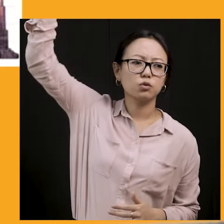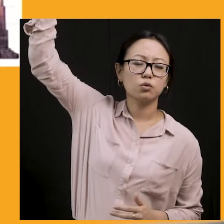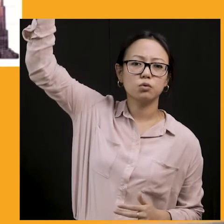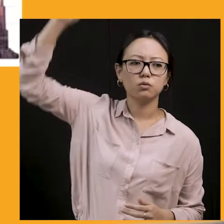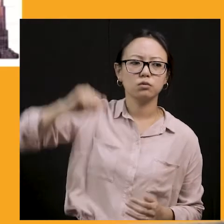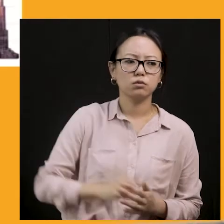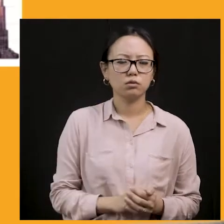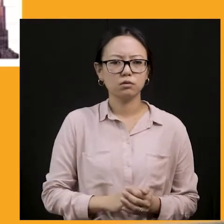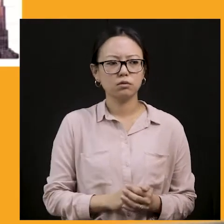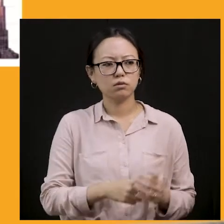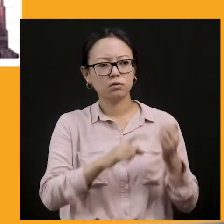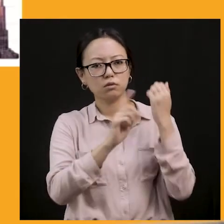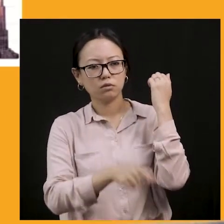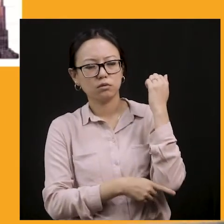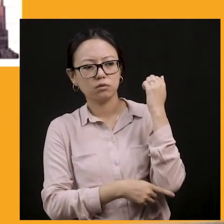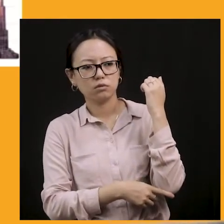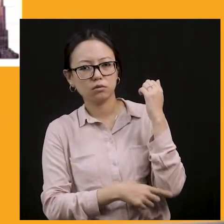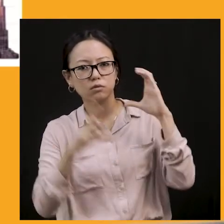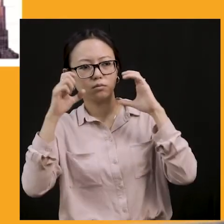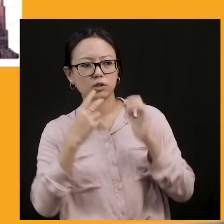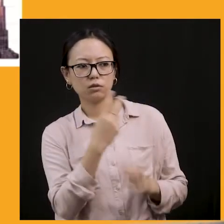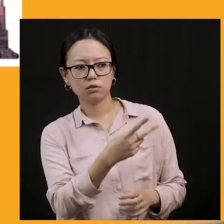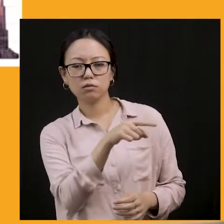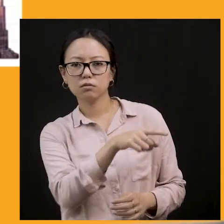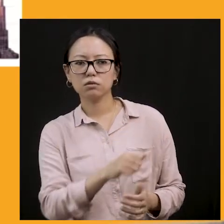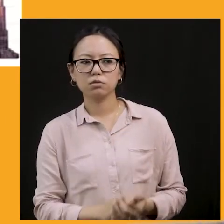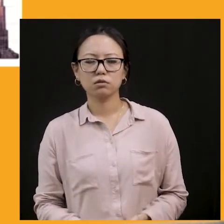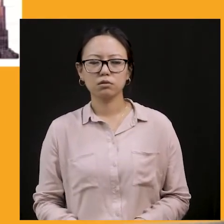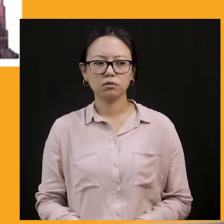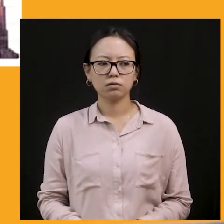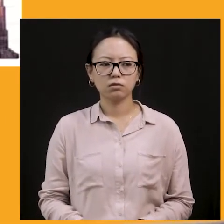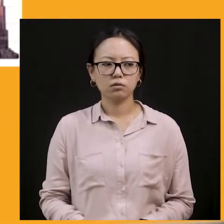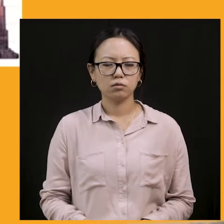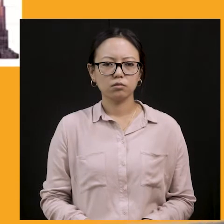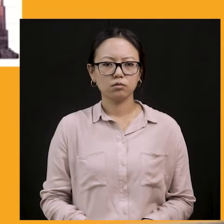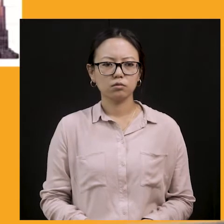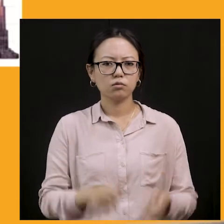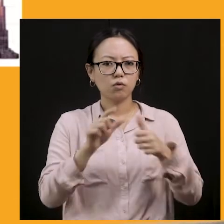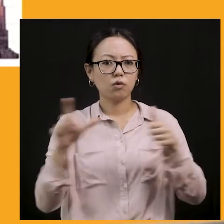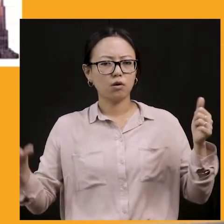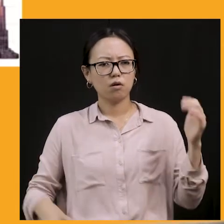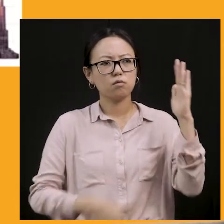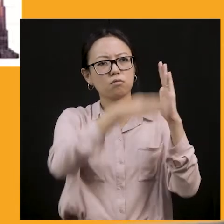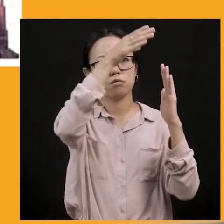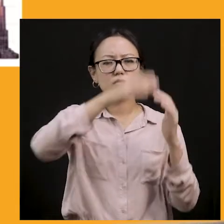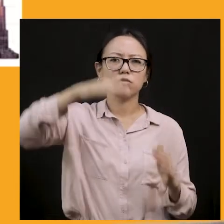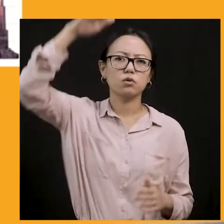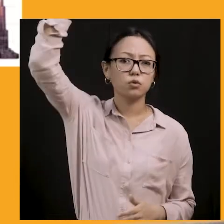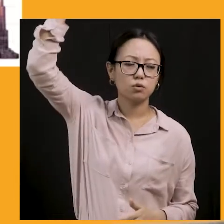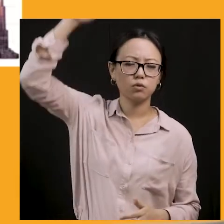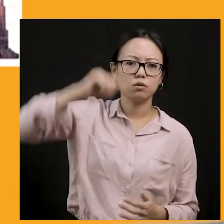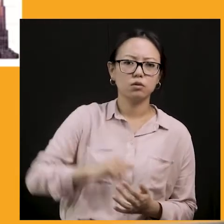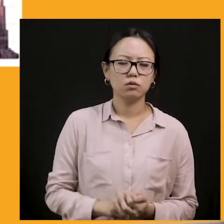this one. Okay, you can see here, right? So these are also very tall. All these buildings, they have